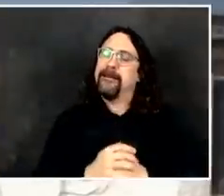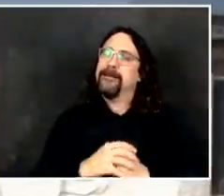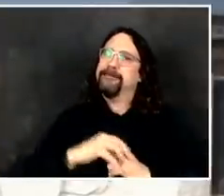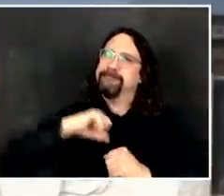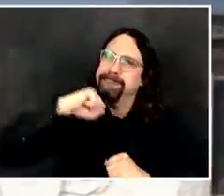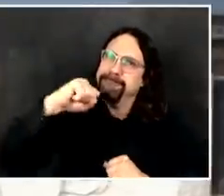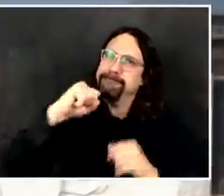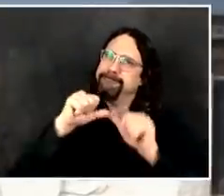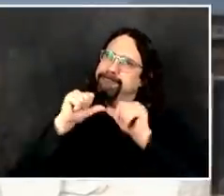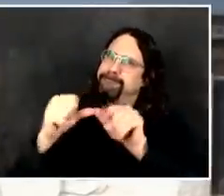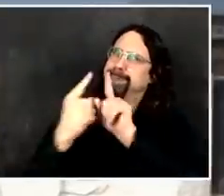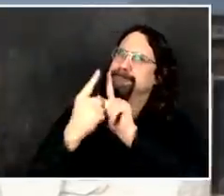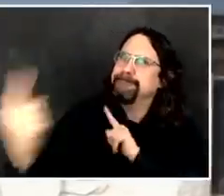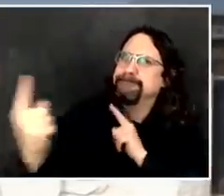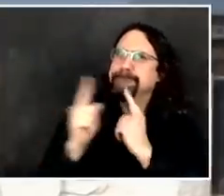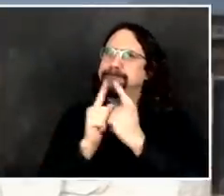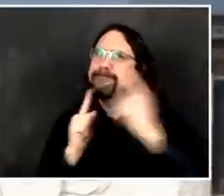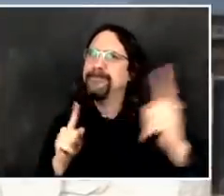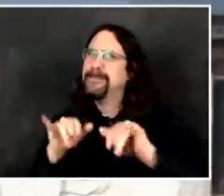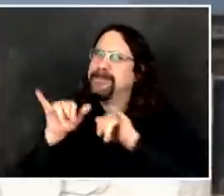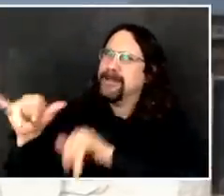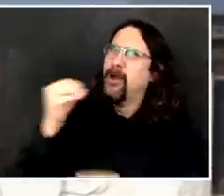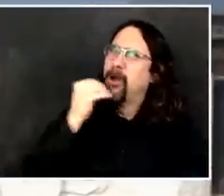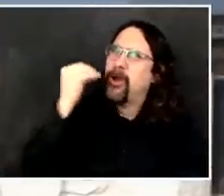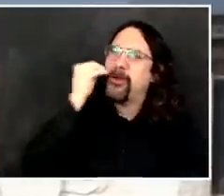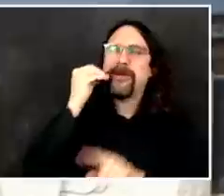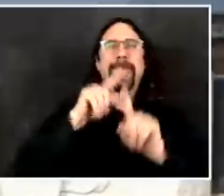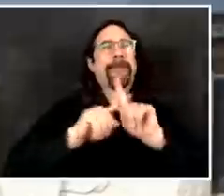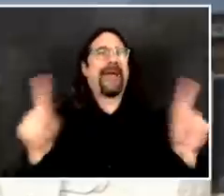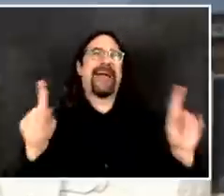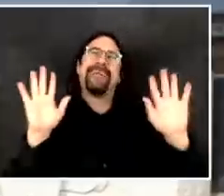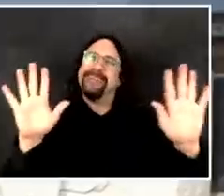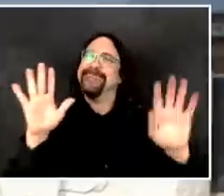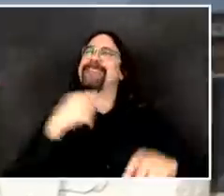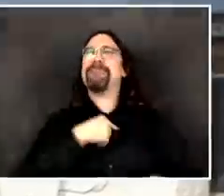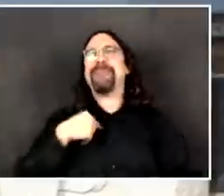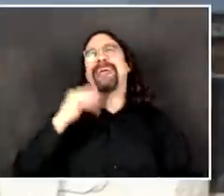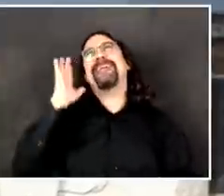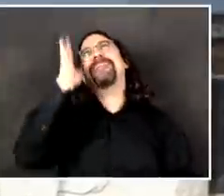they deserve, and that will be a beautiful and joyous day in this city.